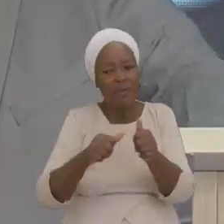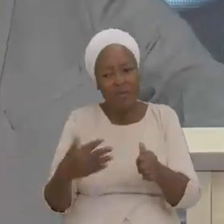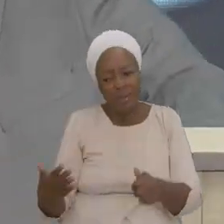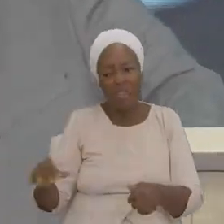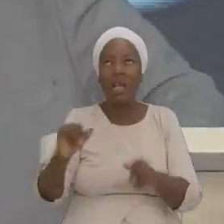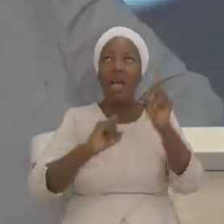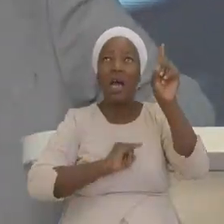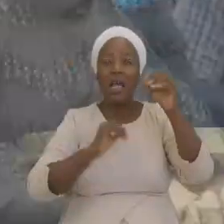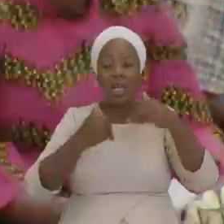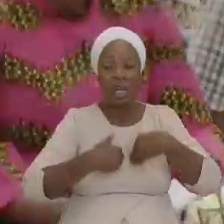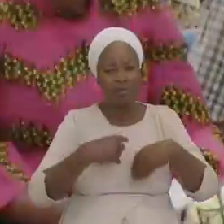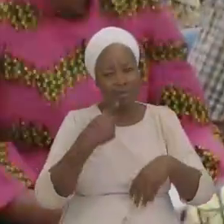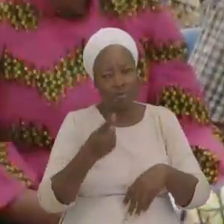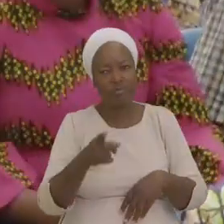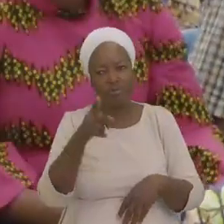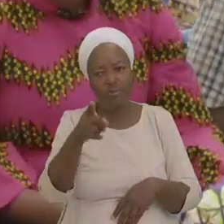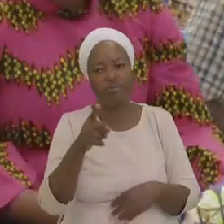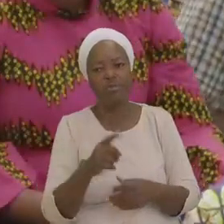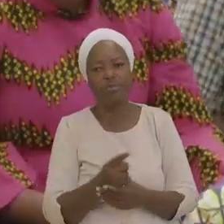have told you.